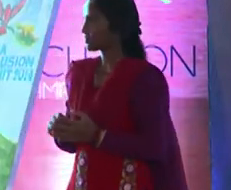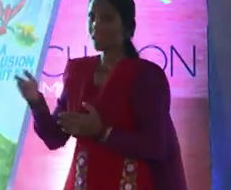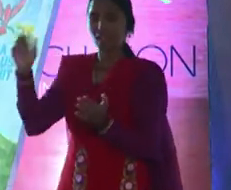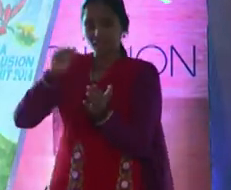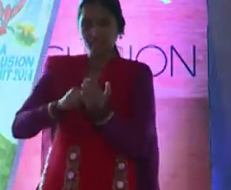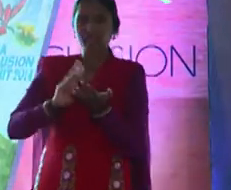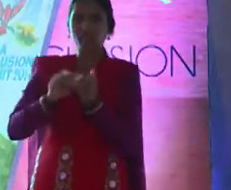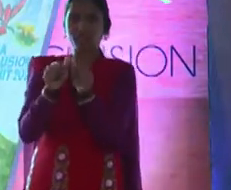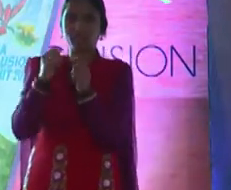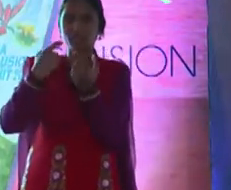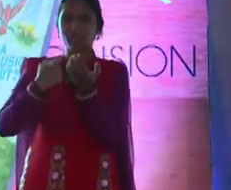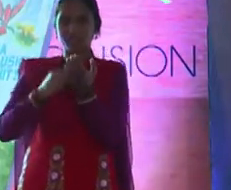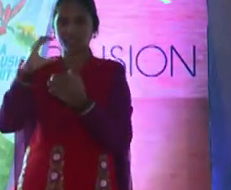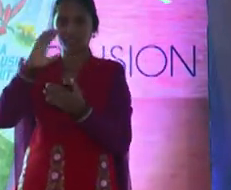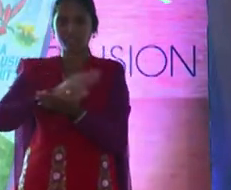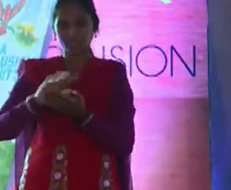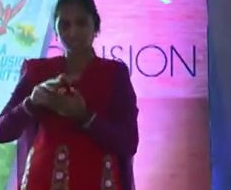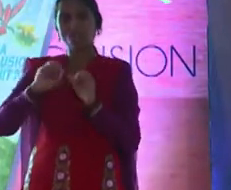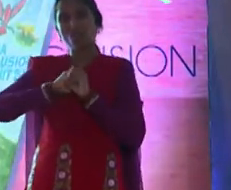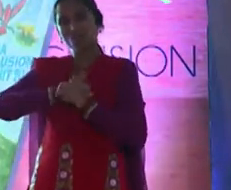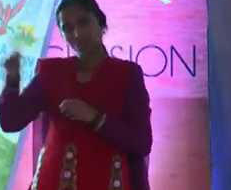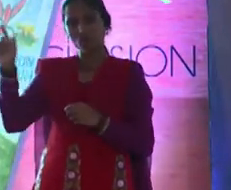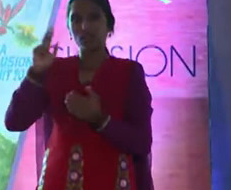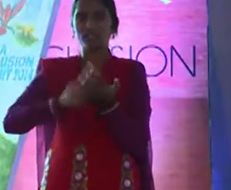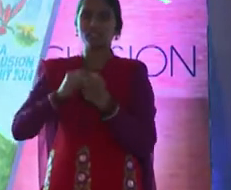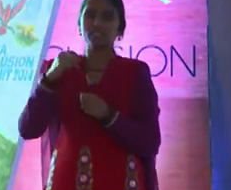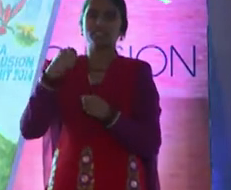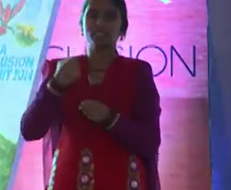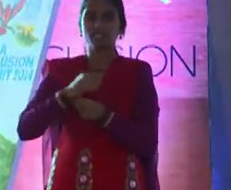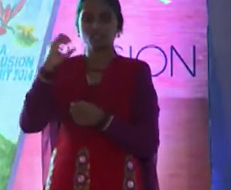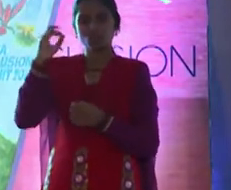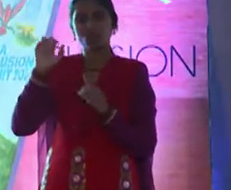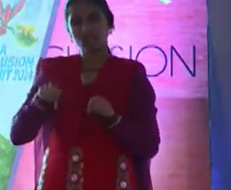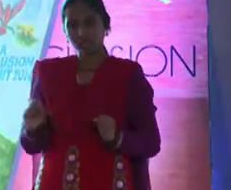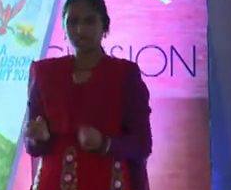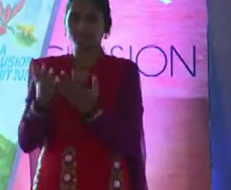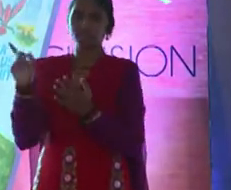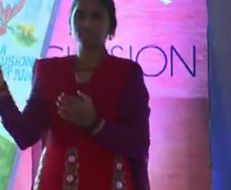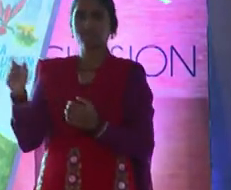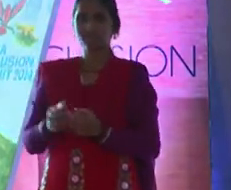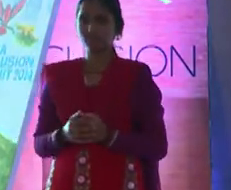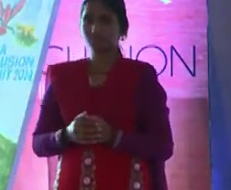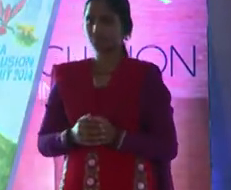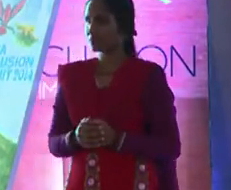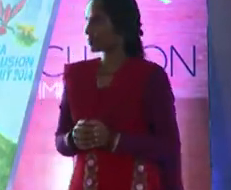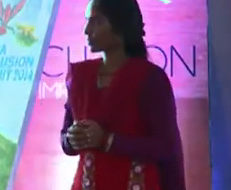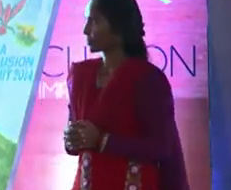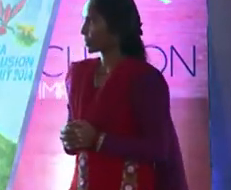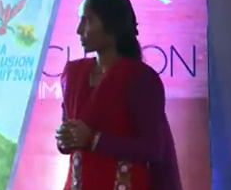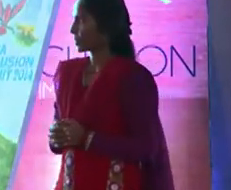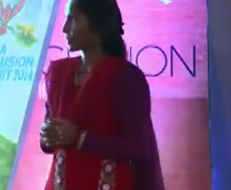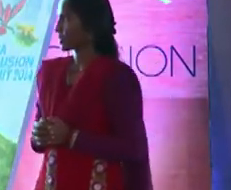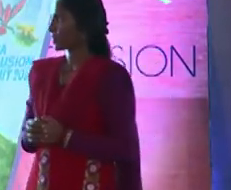March. So all organizations which have these cultural groups could come at our cost from anywhere in the country